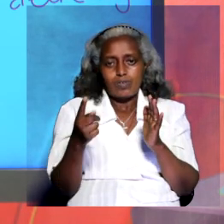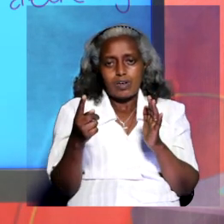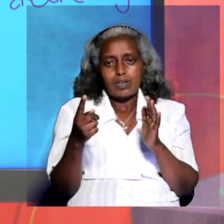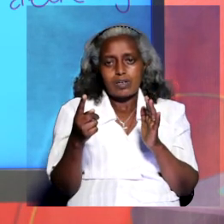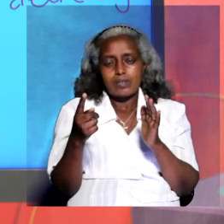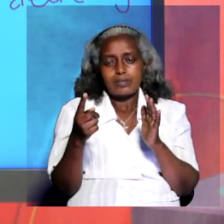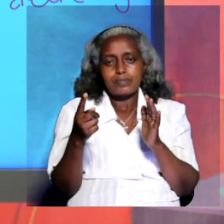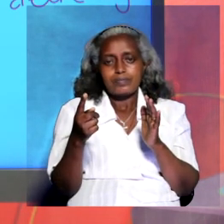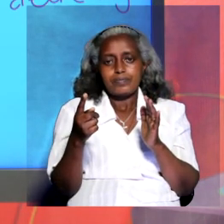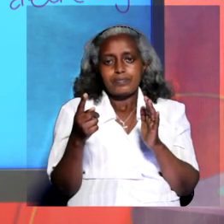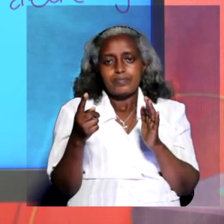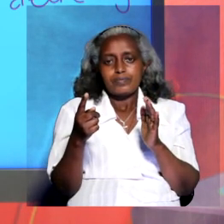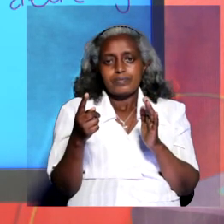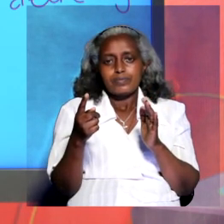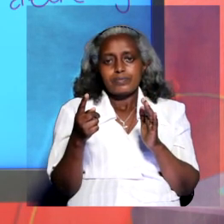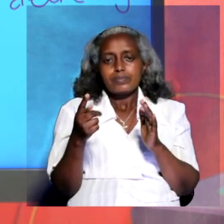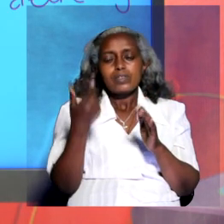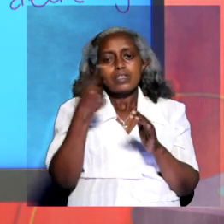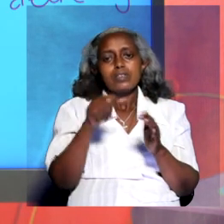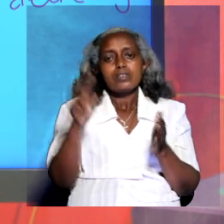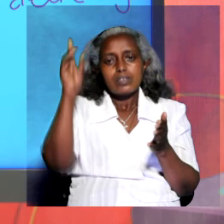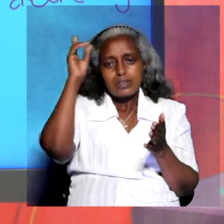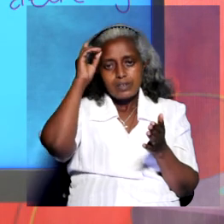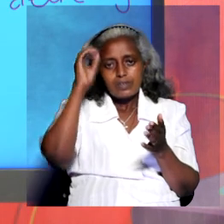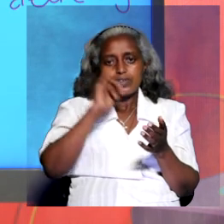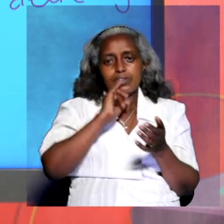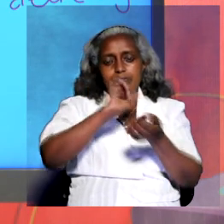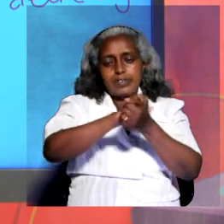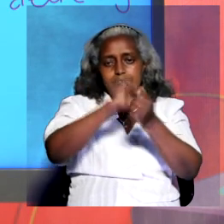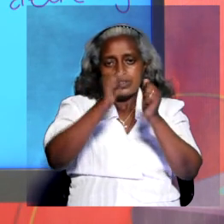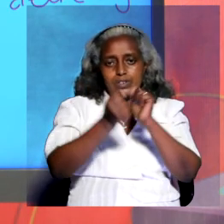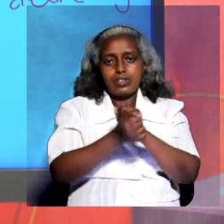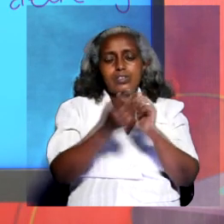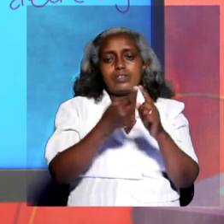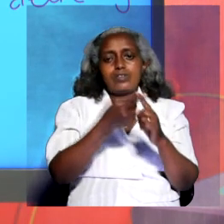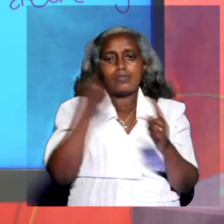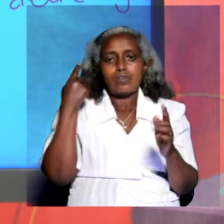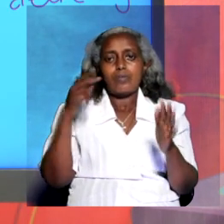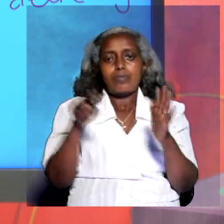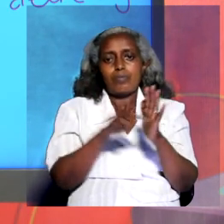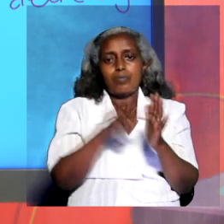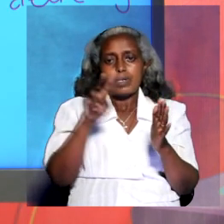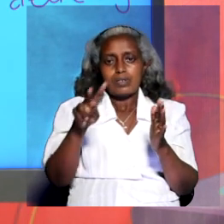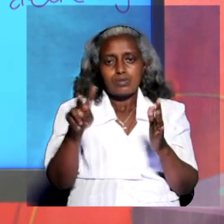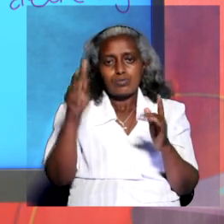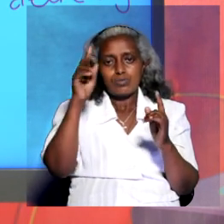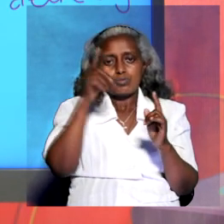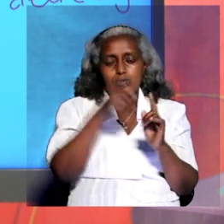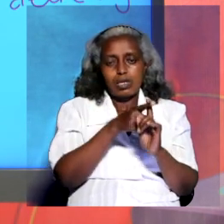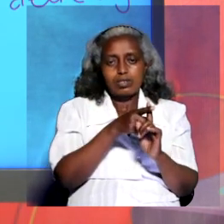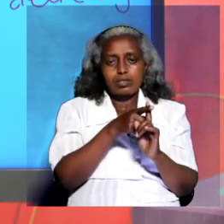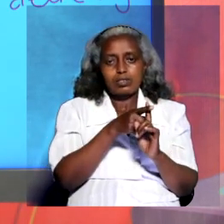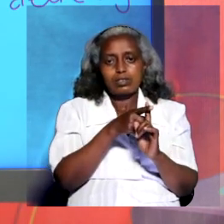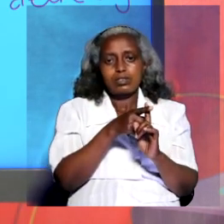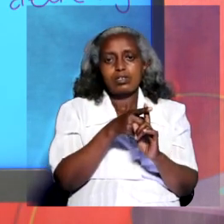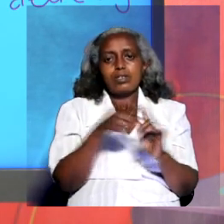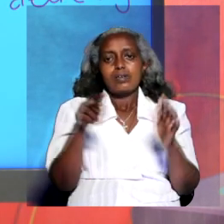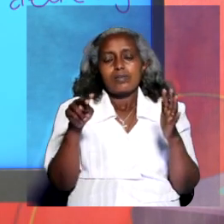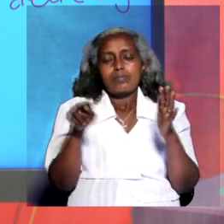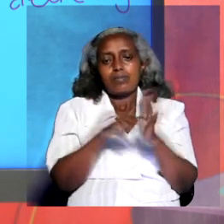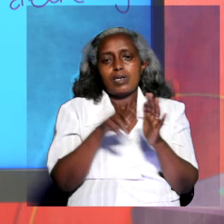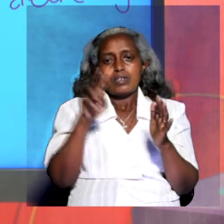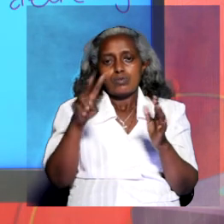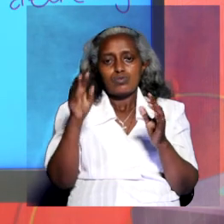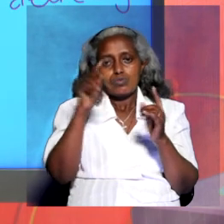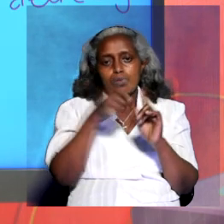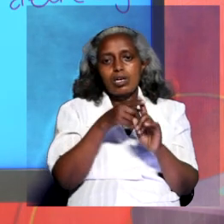critical number negative 1, the derivative is changing from minus 2 plus. Minus 2